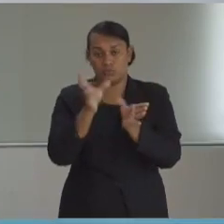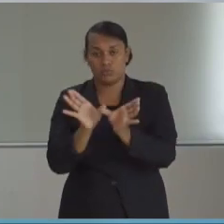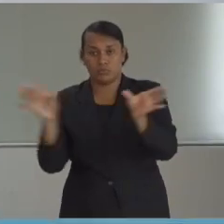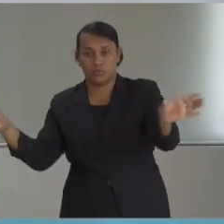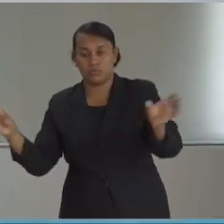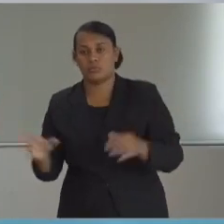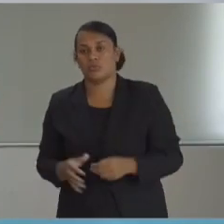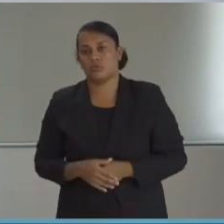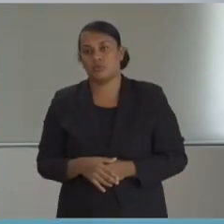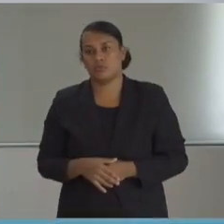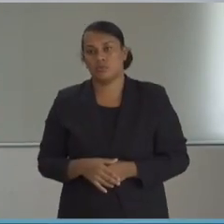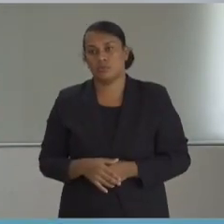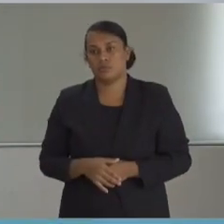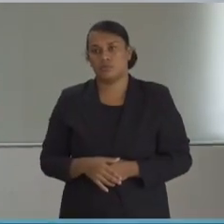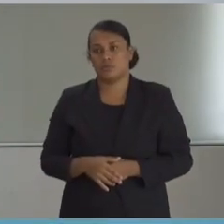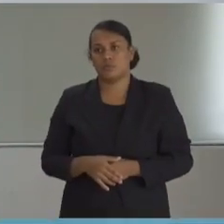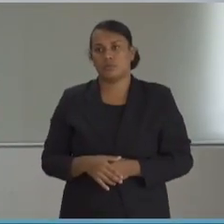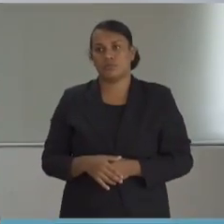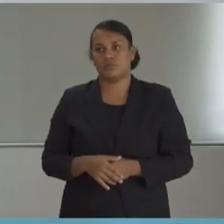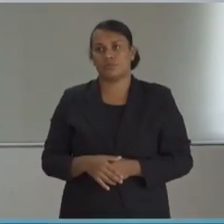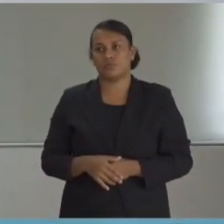of